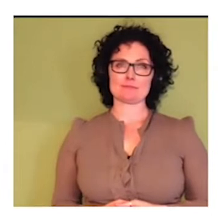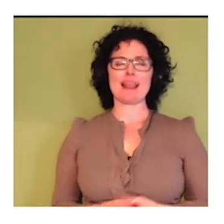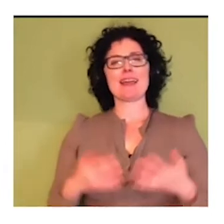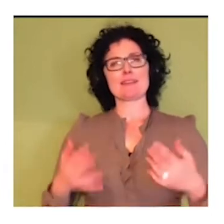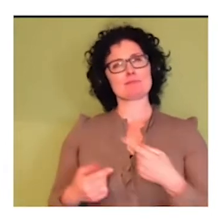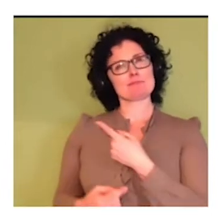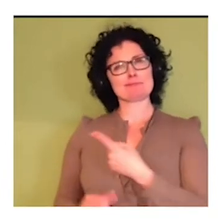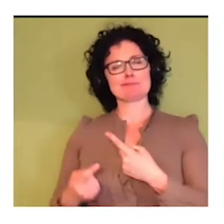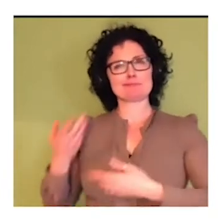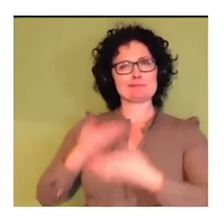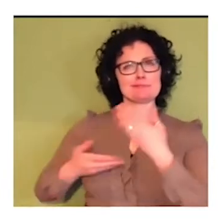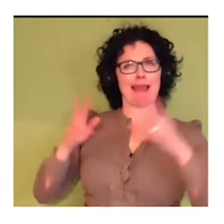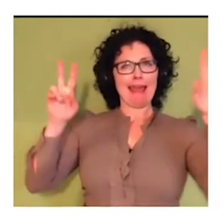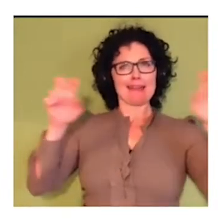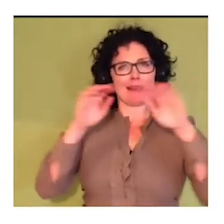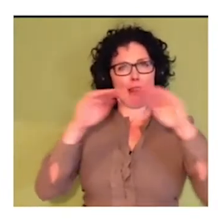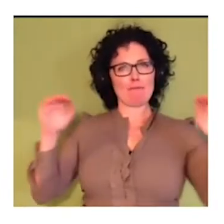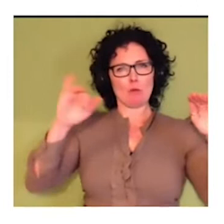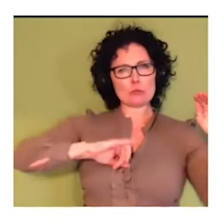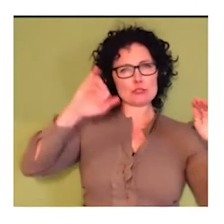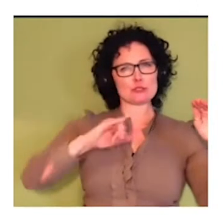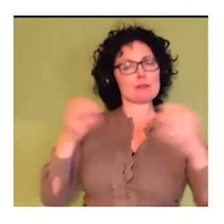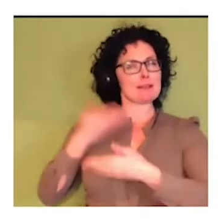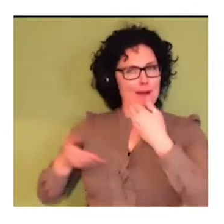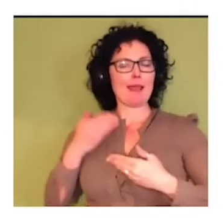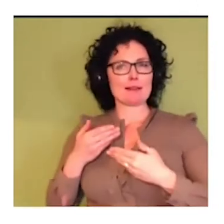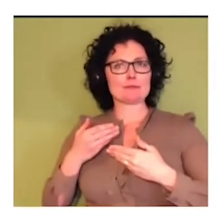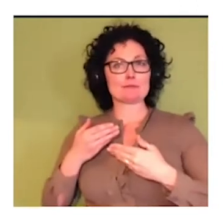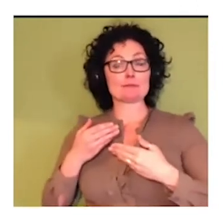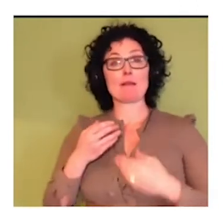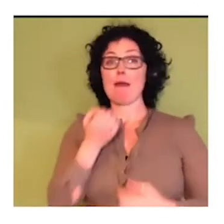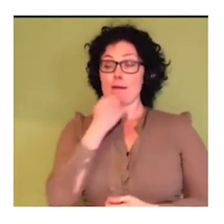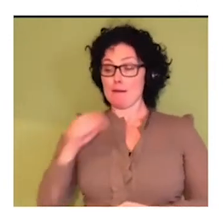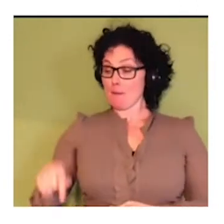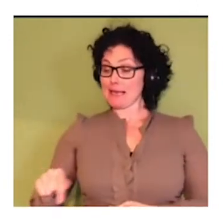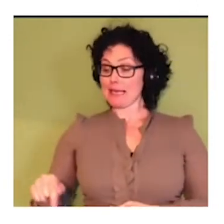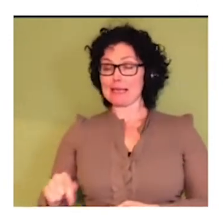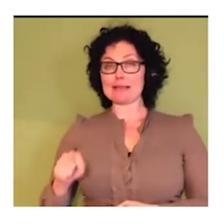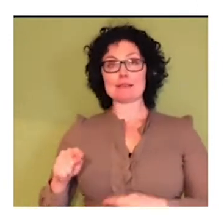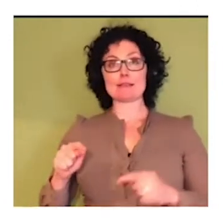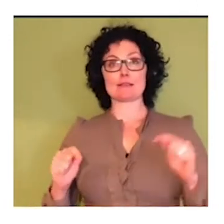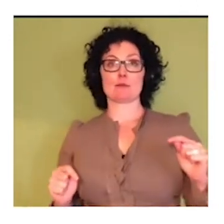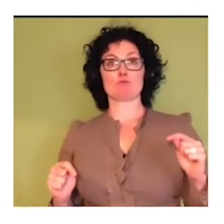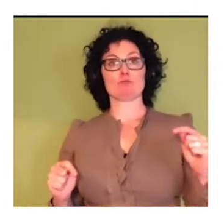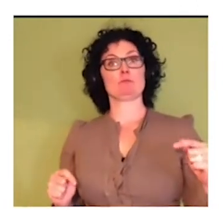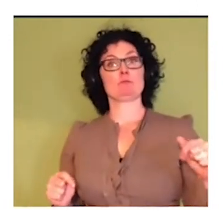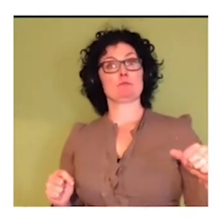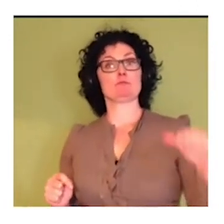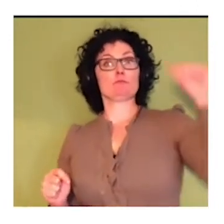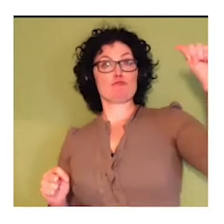heading level each time it reaches it. I can also use the number keys to move to the previous or next heading of that